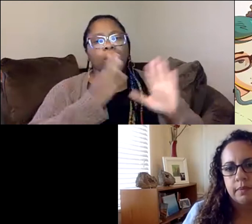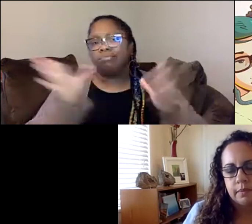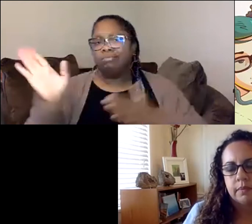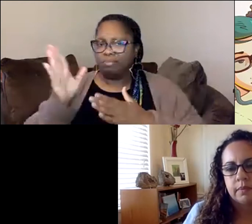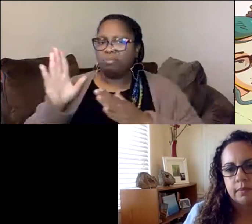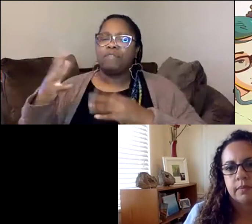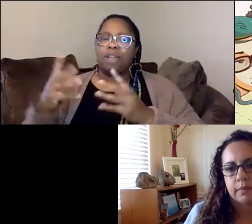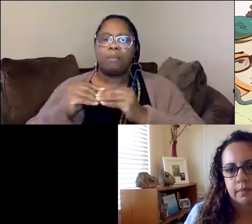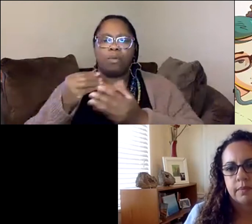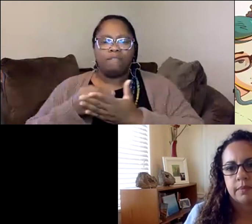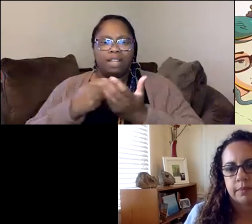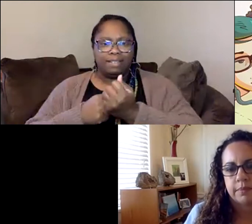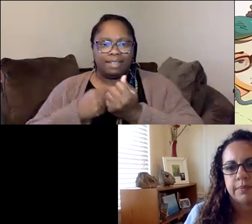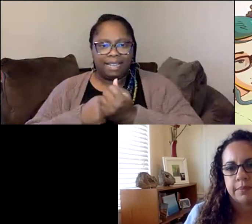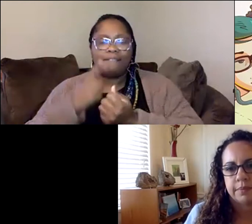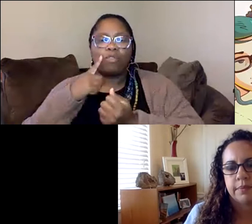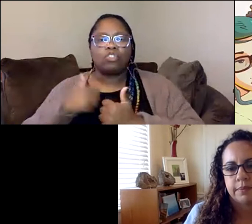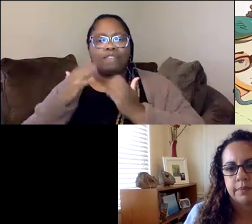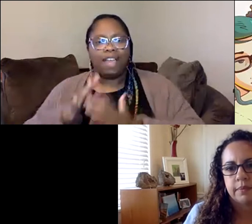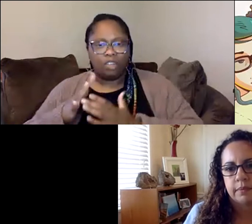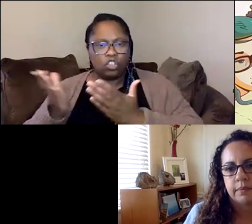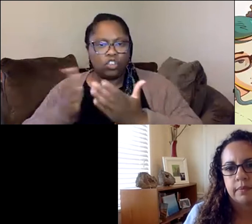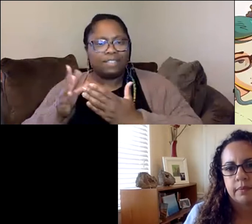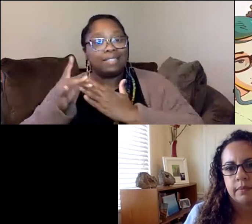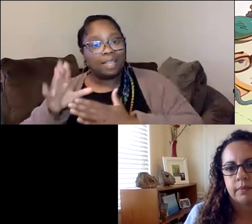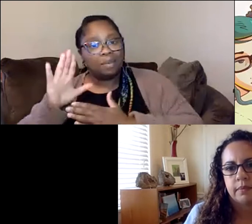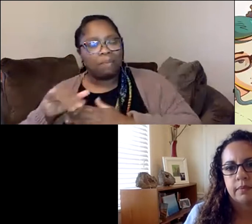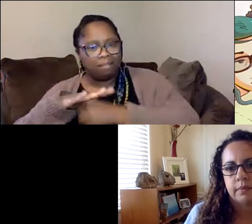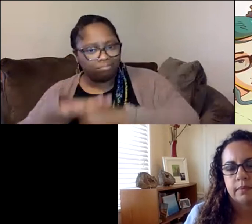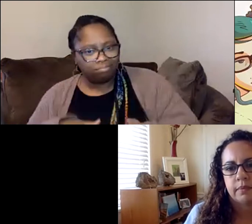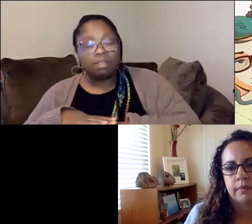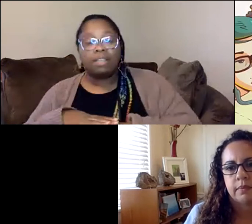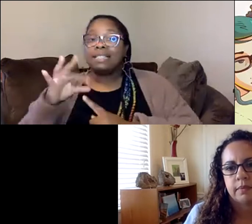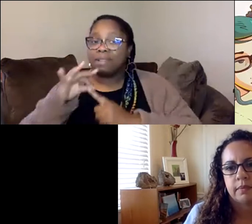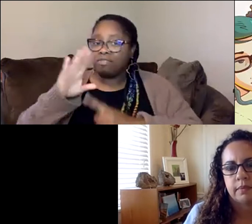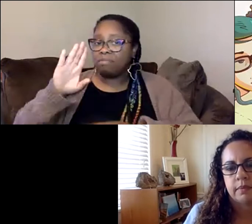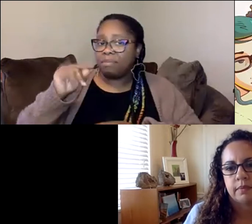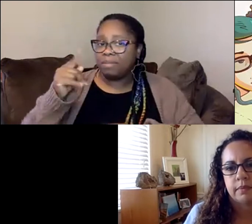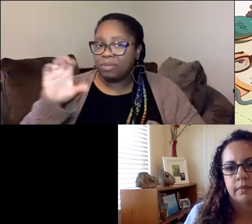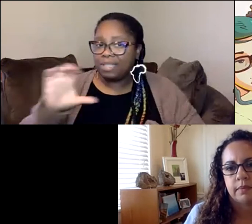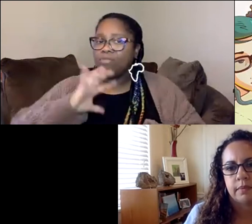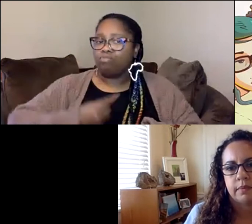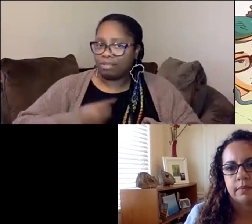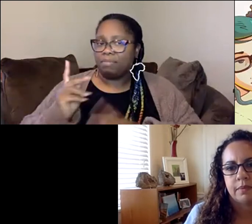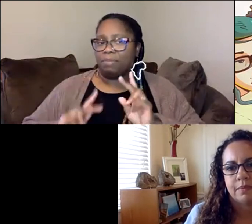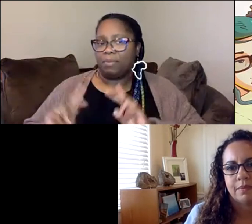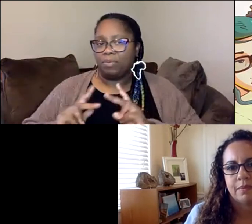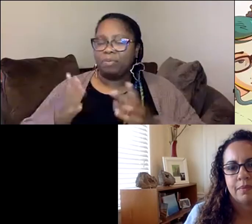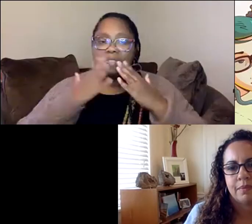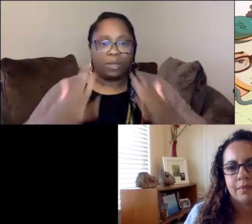that are led by oppressed communities, especially those led by Black, Indigenous, and of color transgender people. Thank